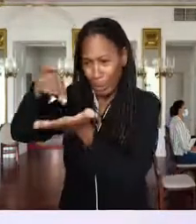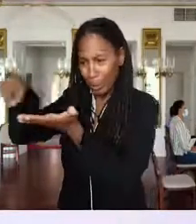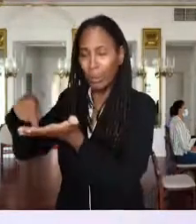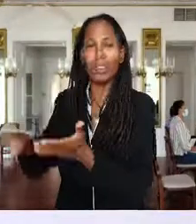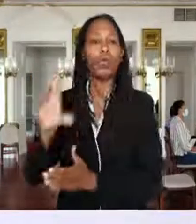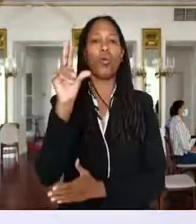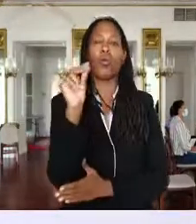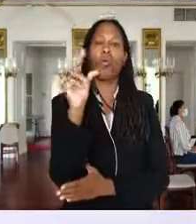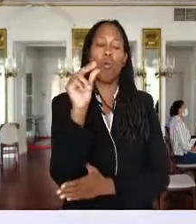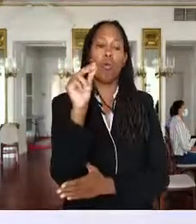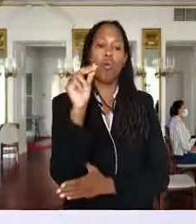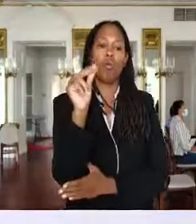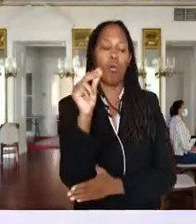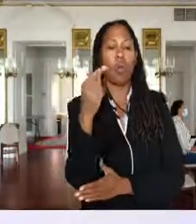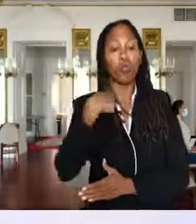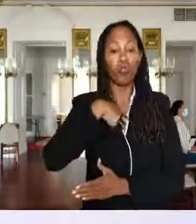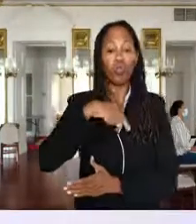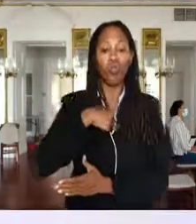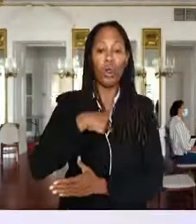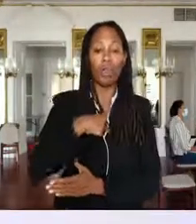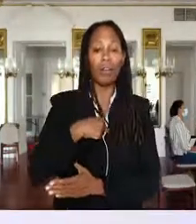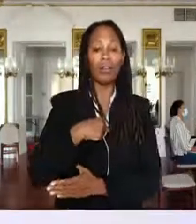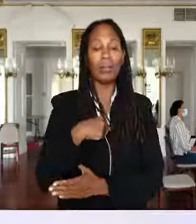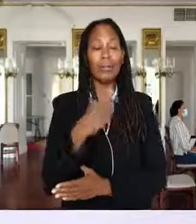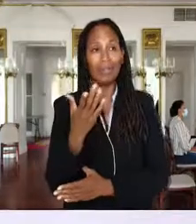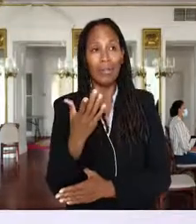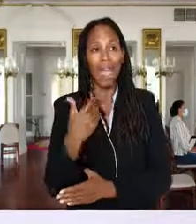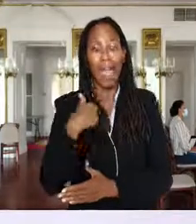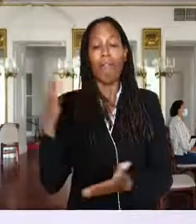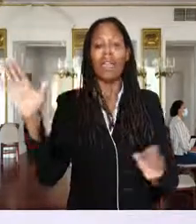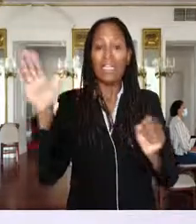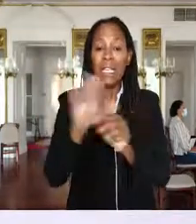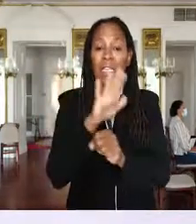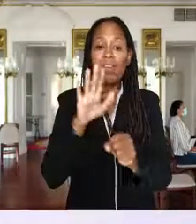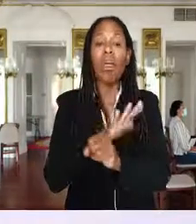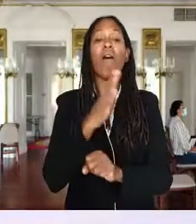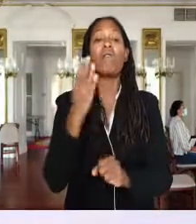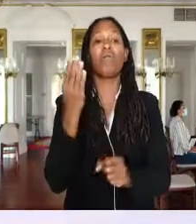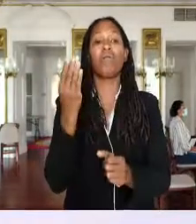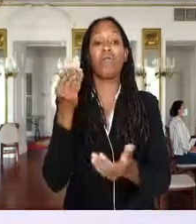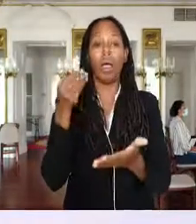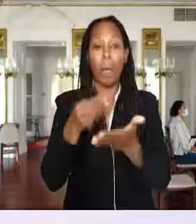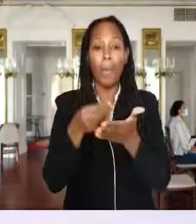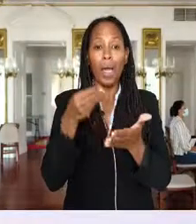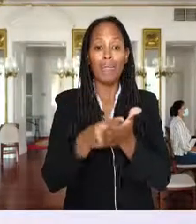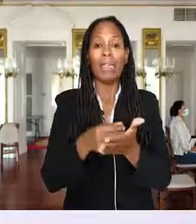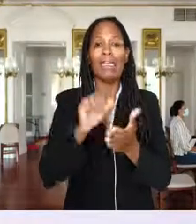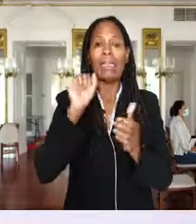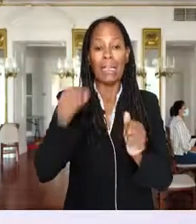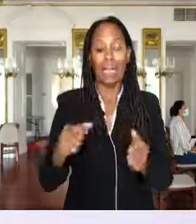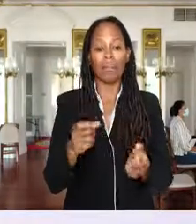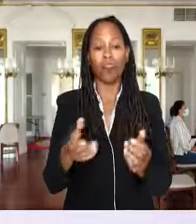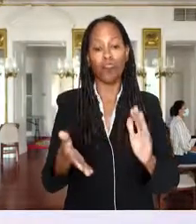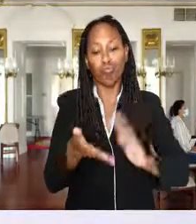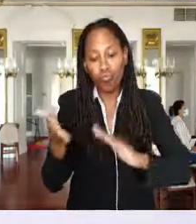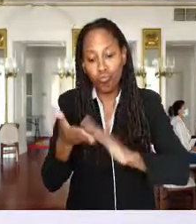we've handled COVID. We've been blessed with enough money that we can run our government without adding in additional